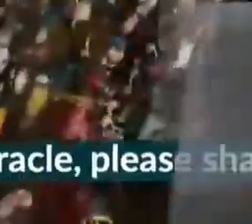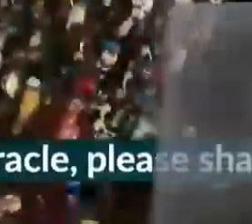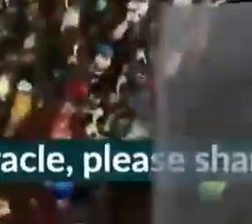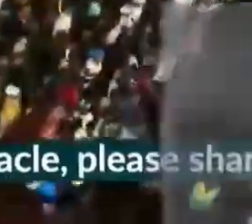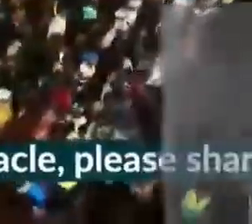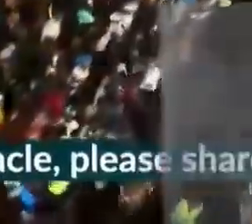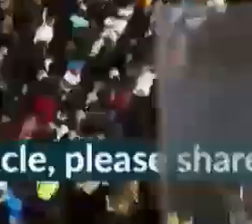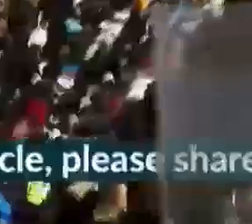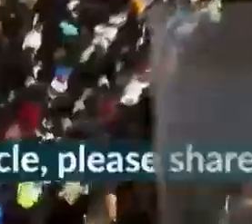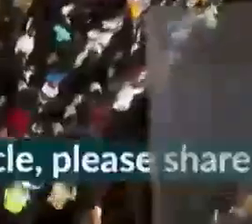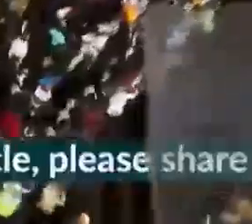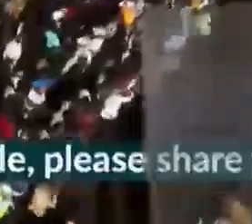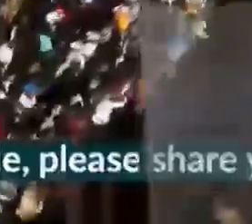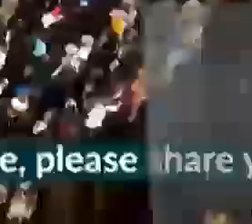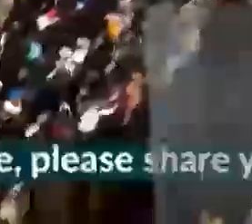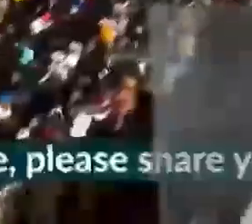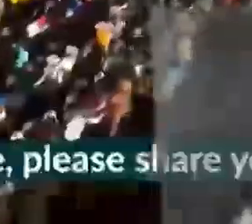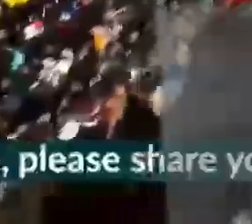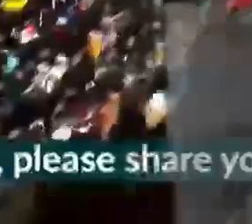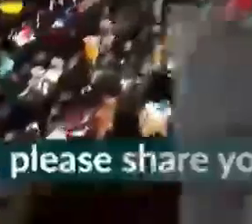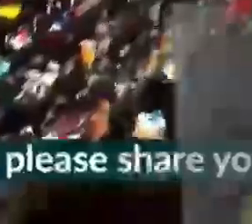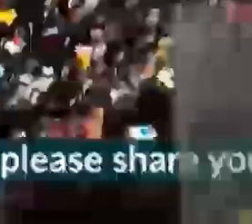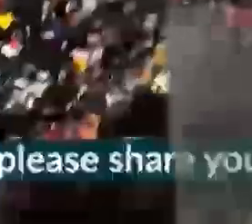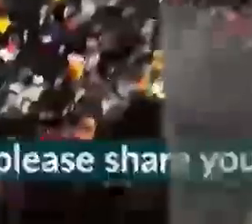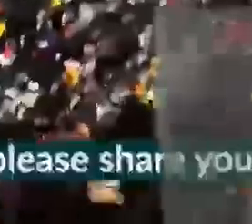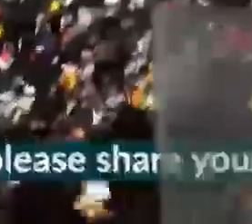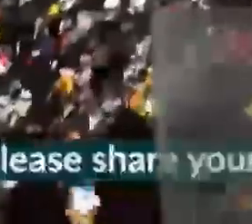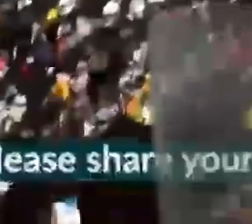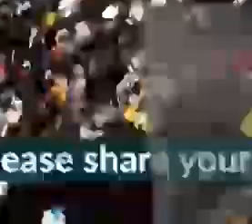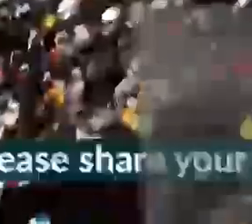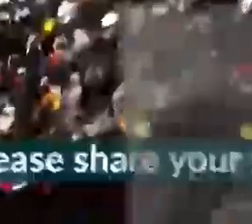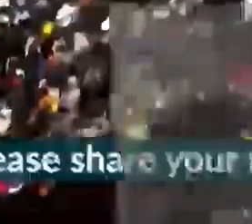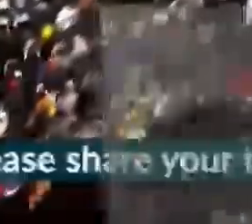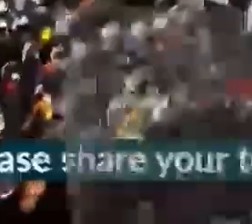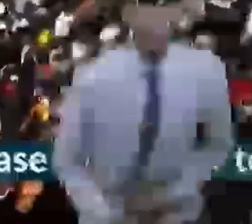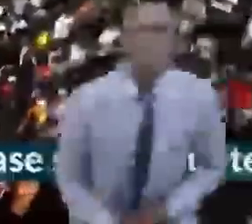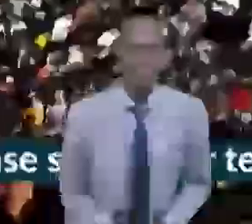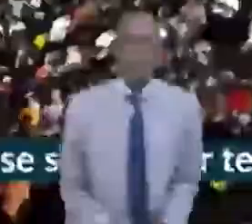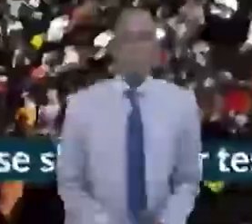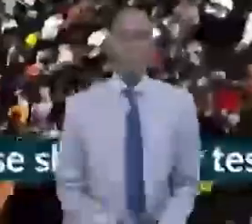Amen, it is done. The healing